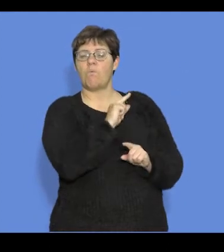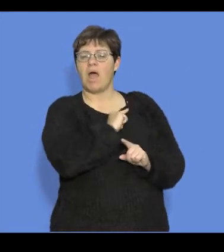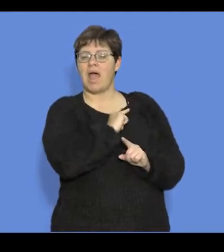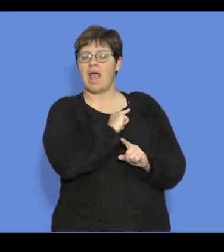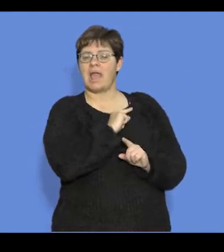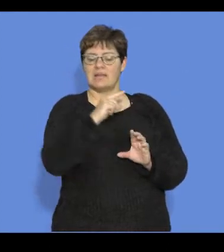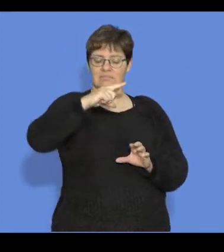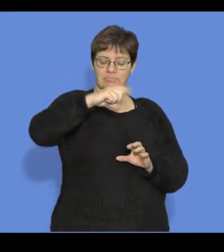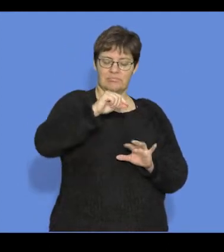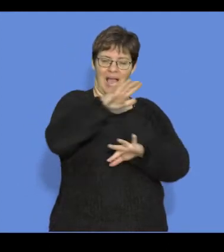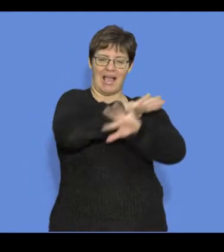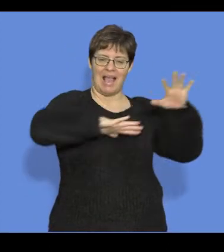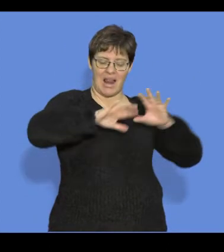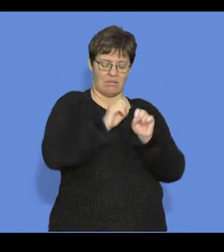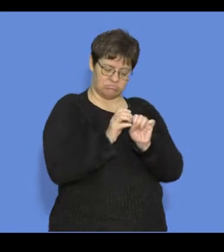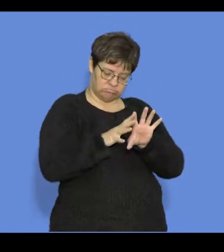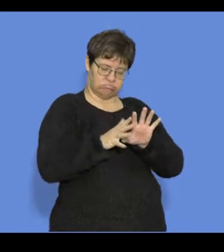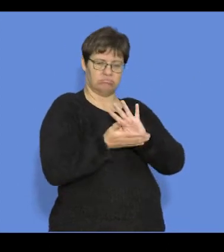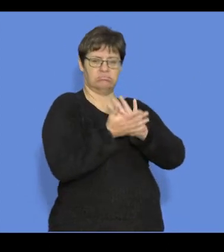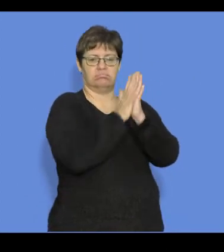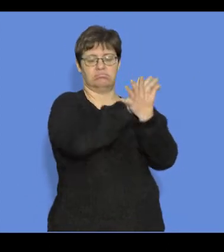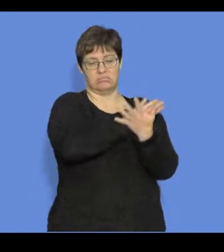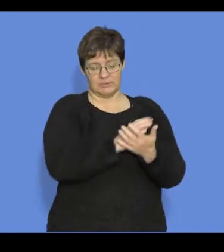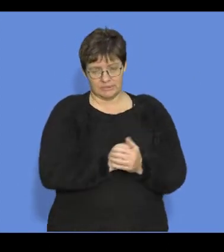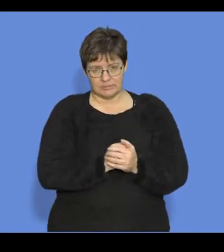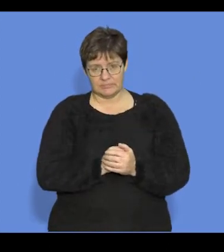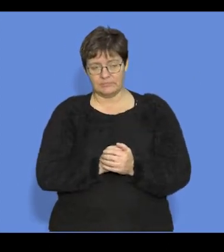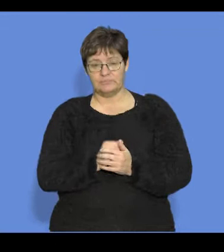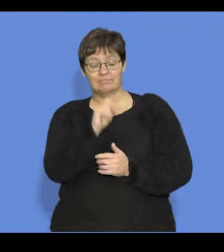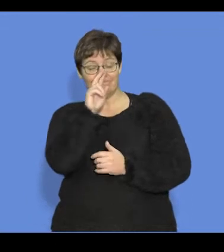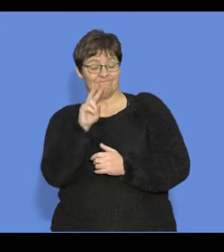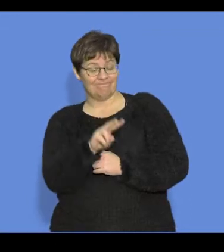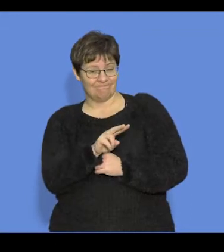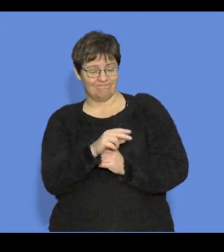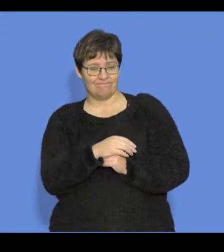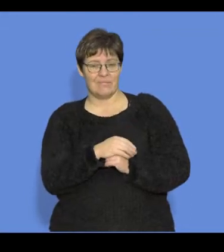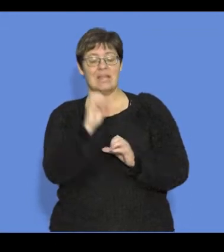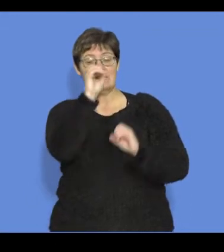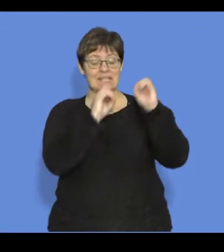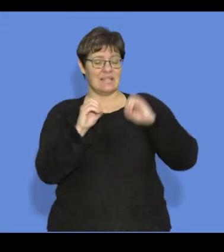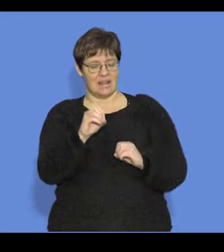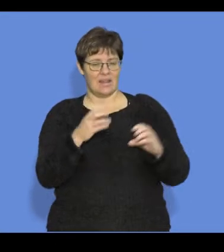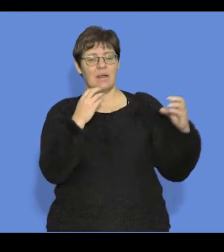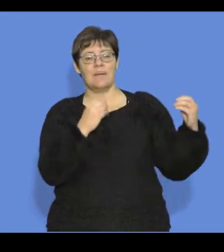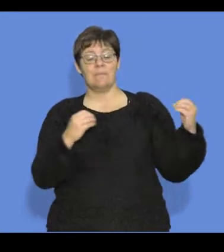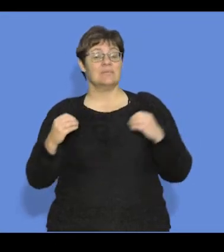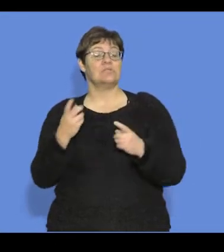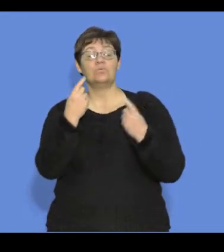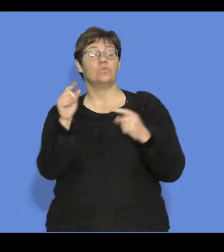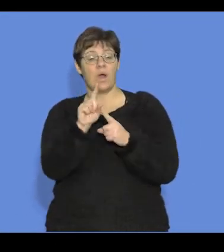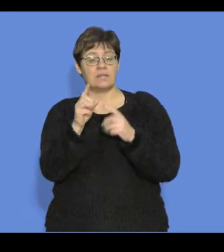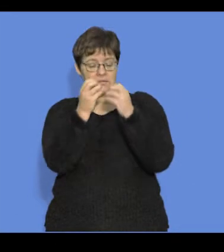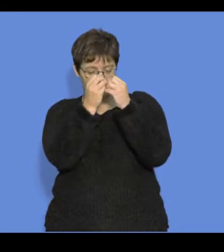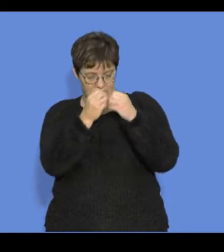different stain. And if you have a look, you can see that that cell is busy undergoing a